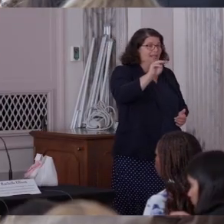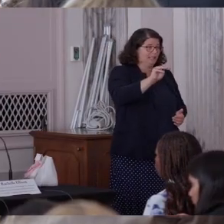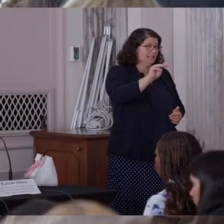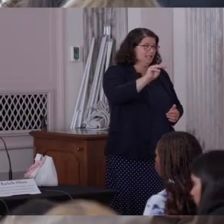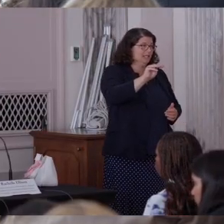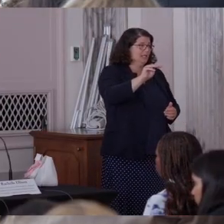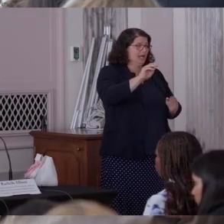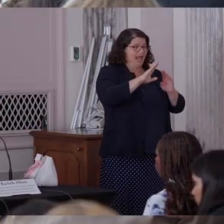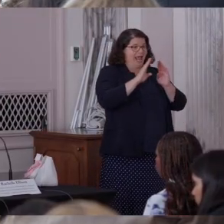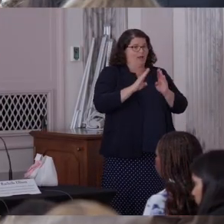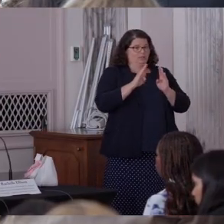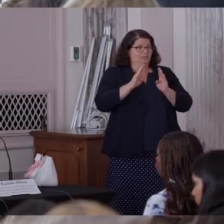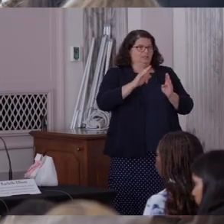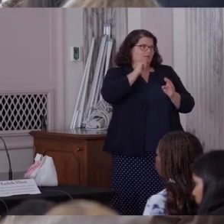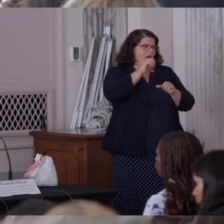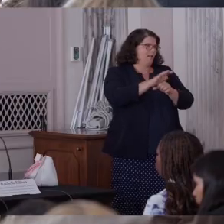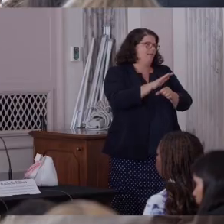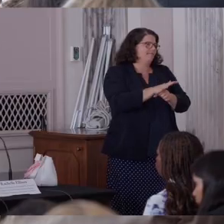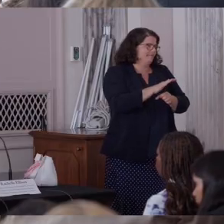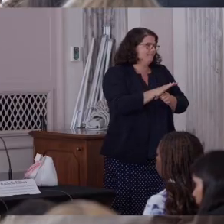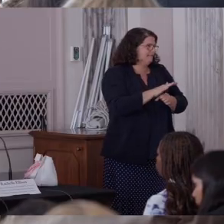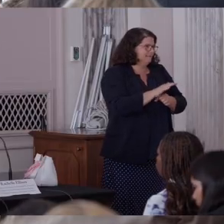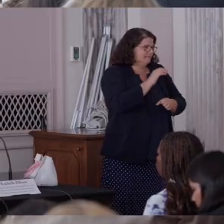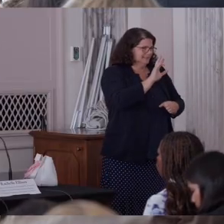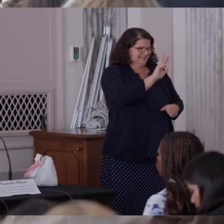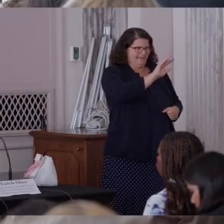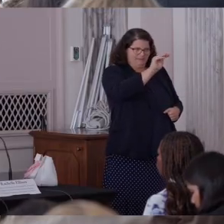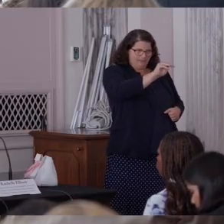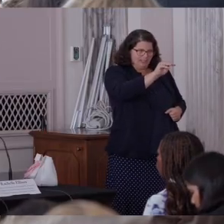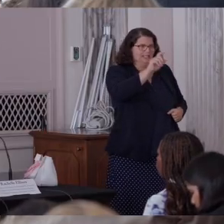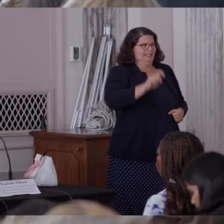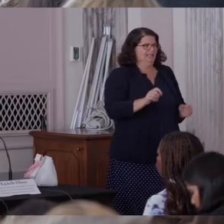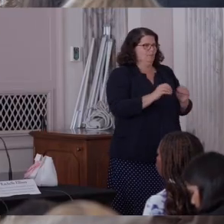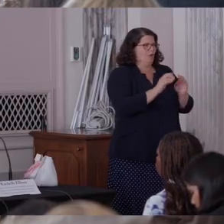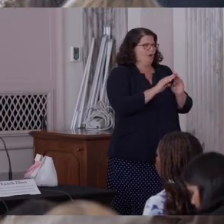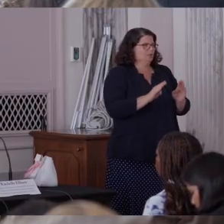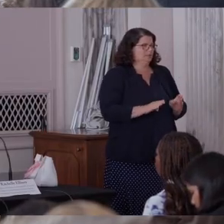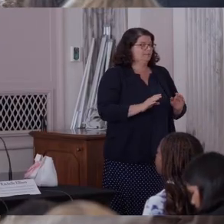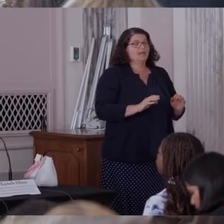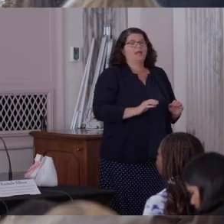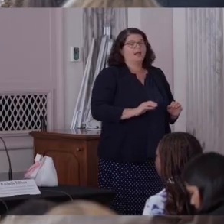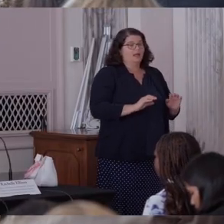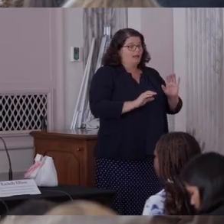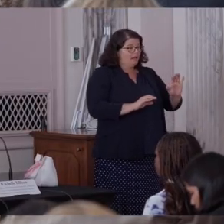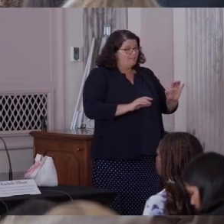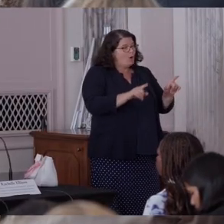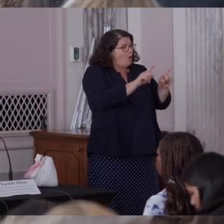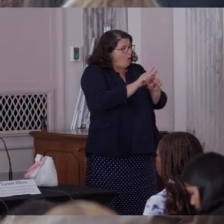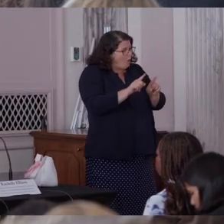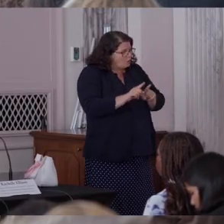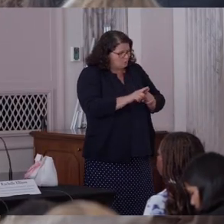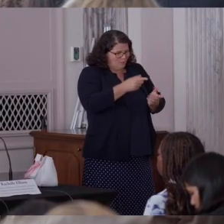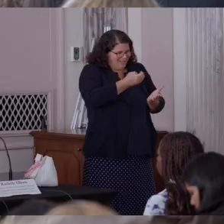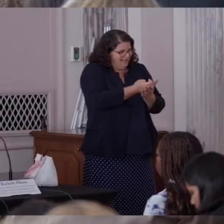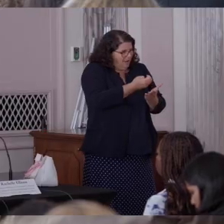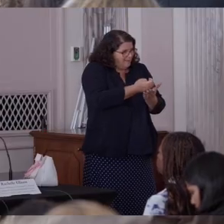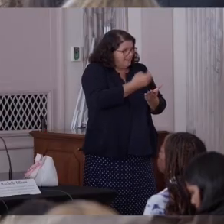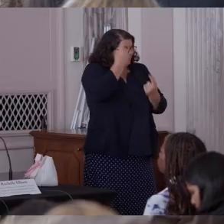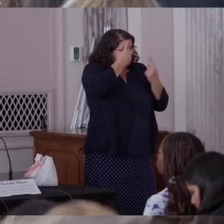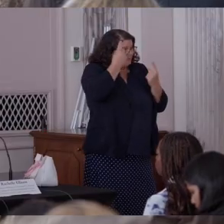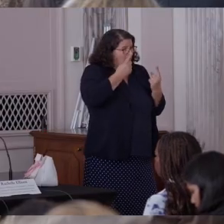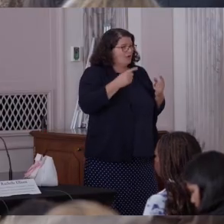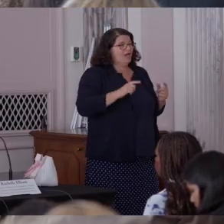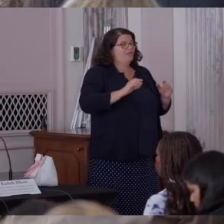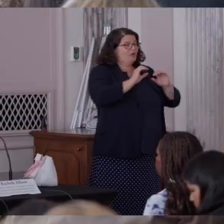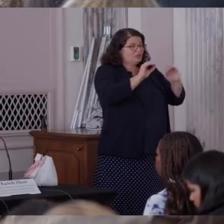it. There's nowhere in this country that you can work a minimum wage job and be able to afford a 2-bedroom